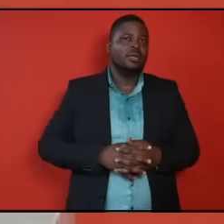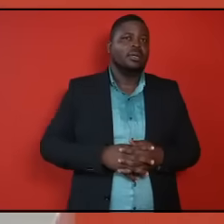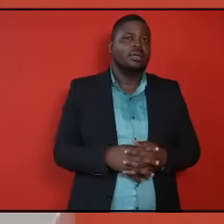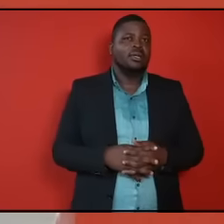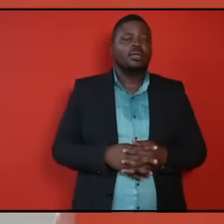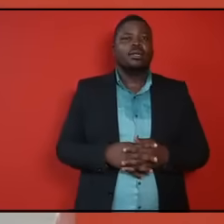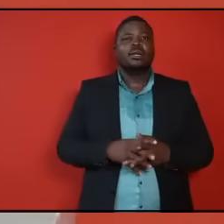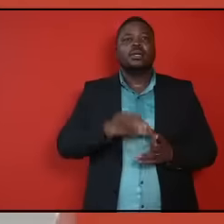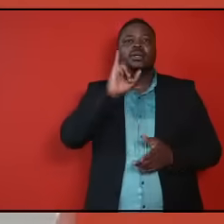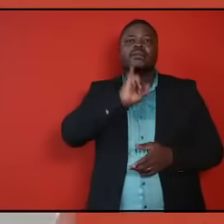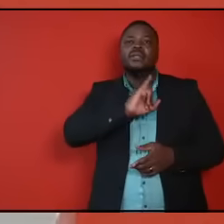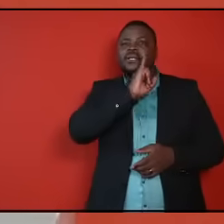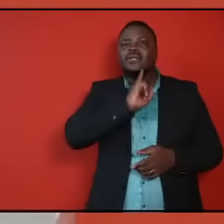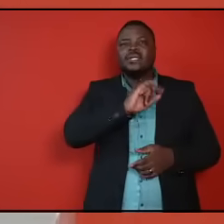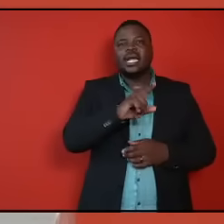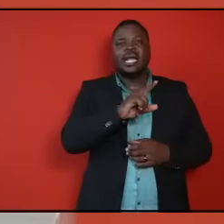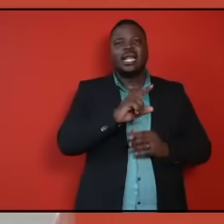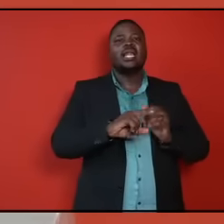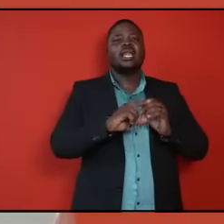Israeli embassy must close.